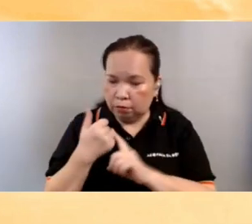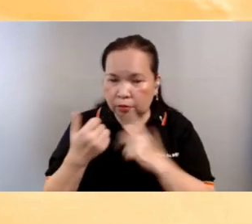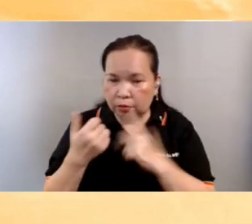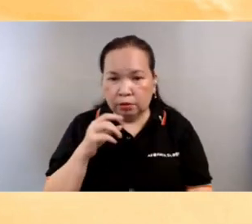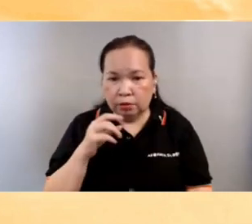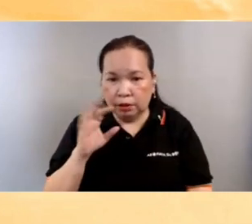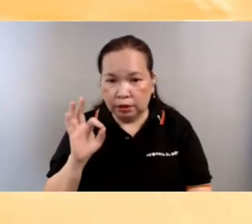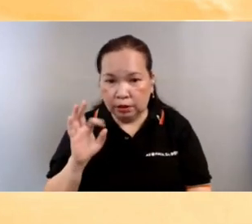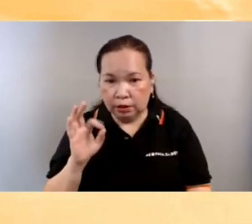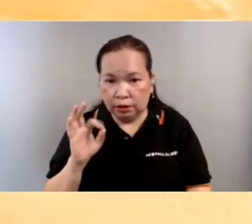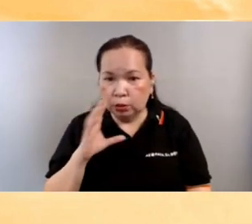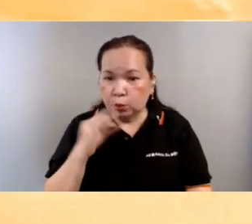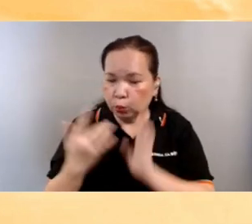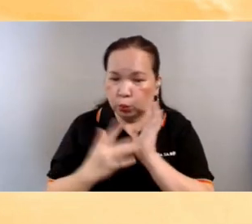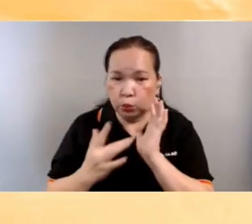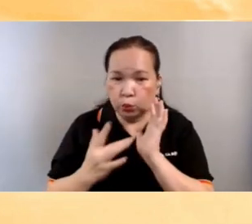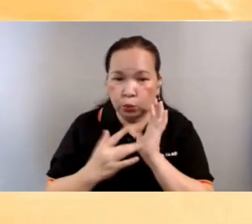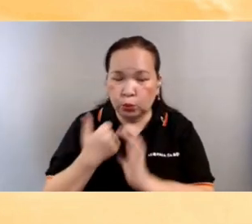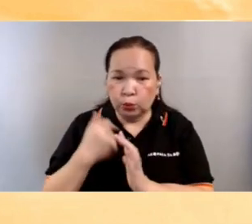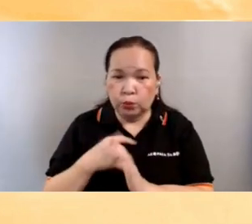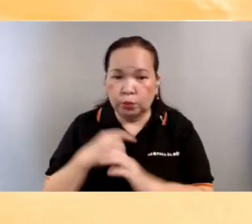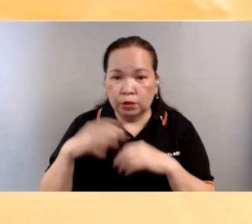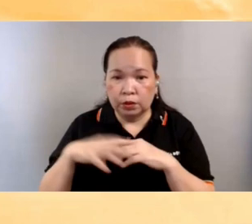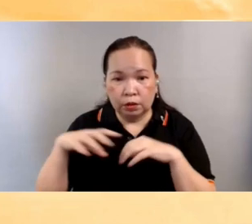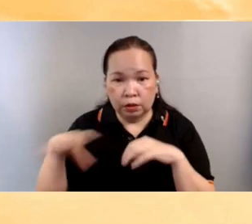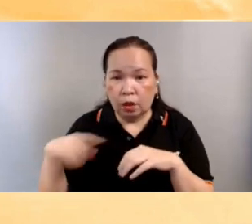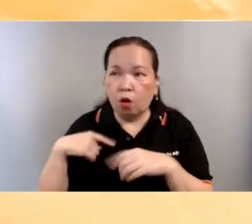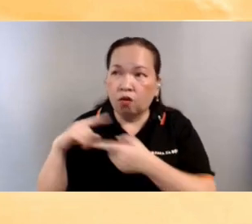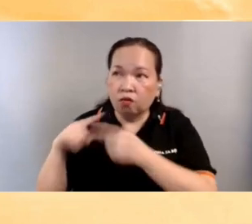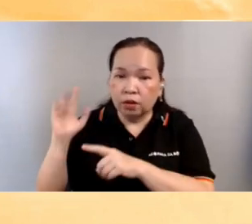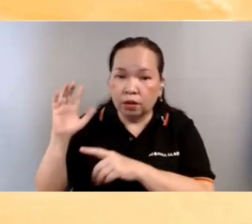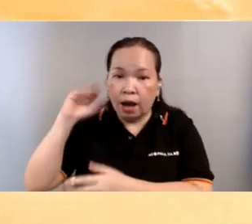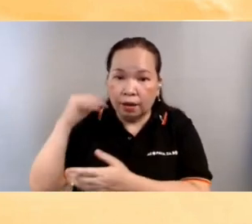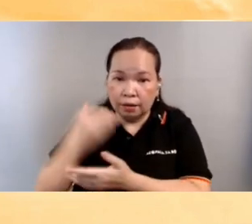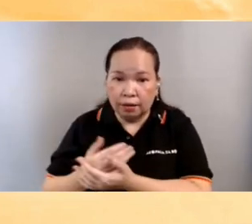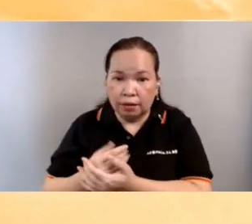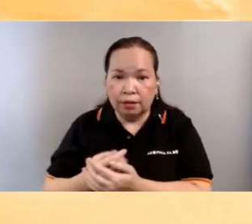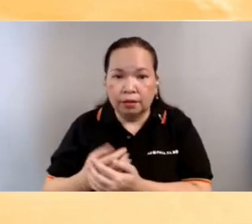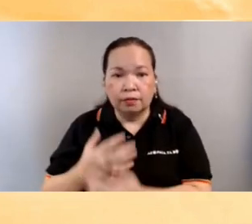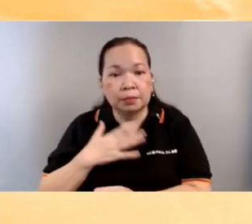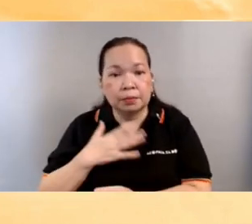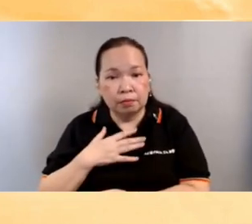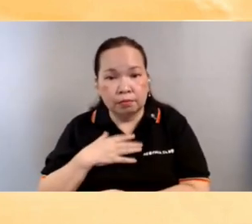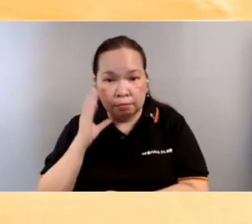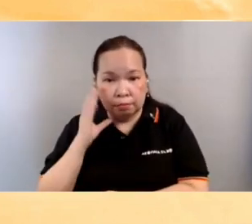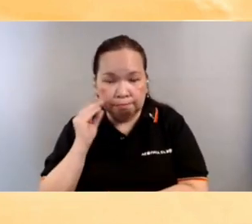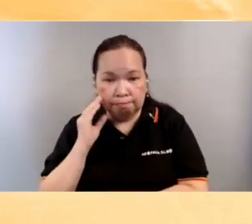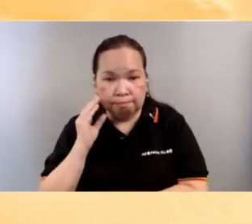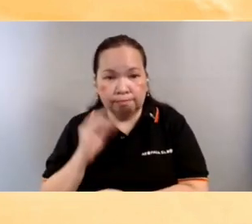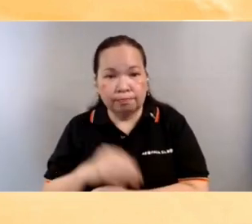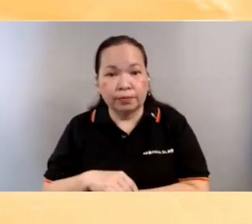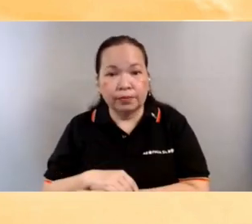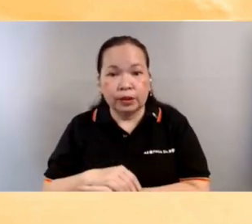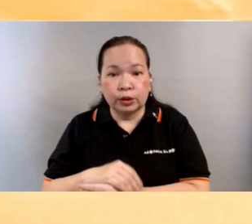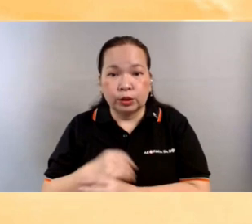my neighbor, and I was friends with her daughter. From my experience, the rescue itself